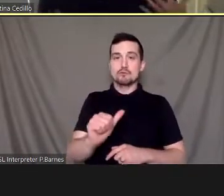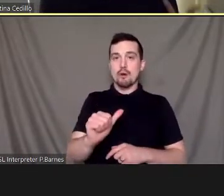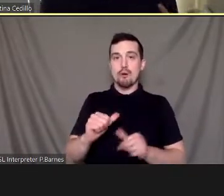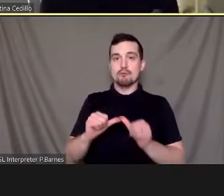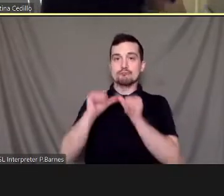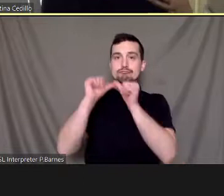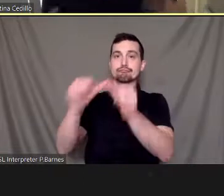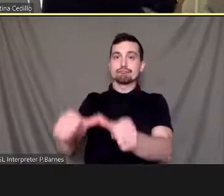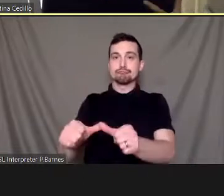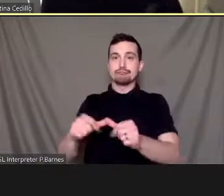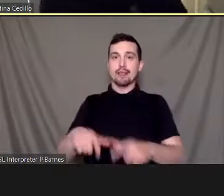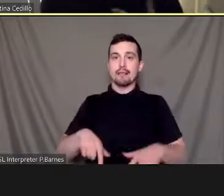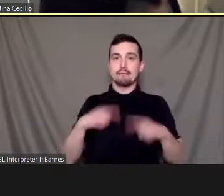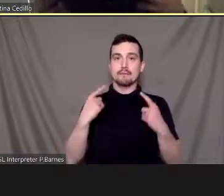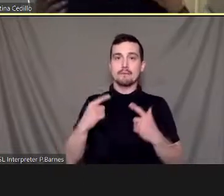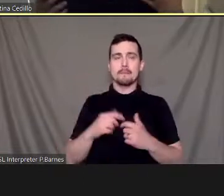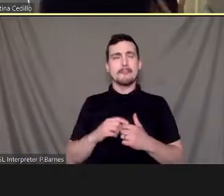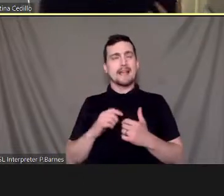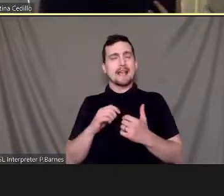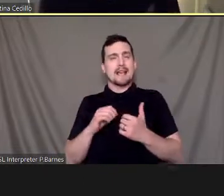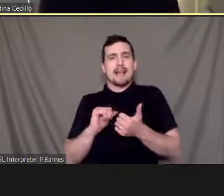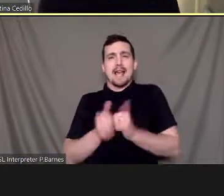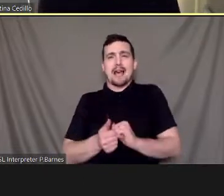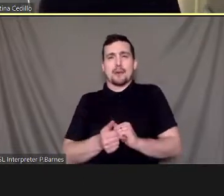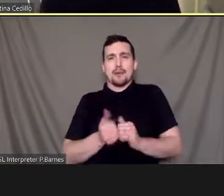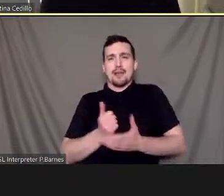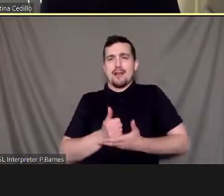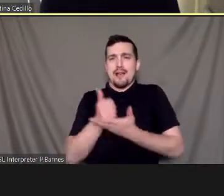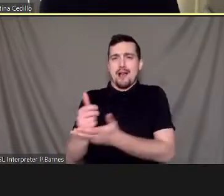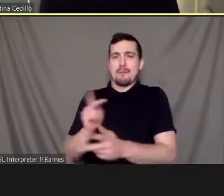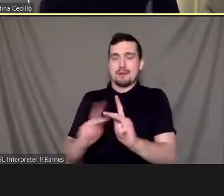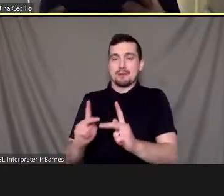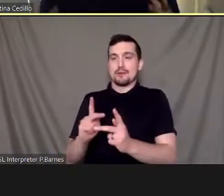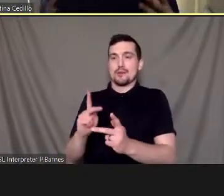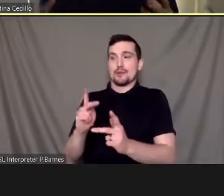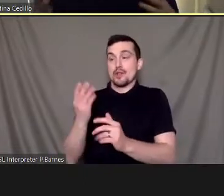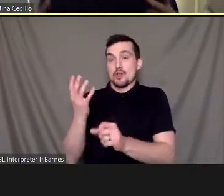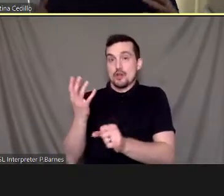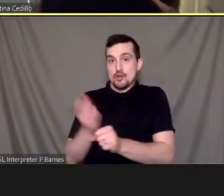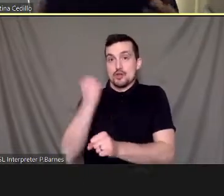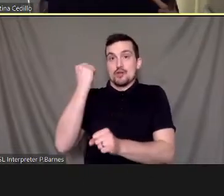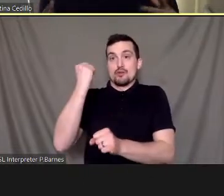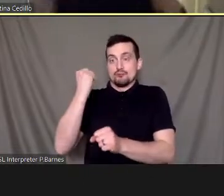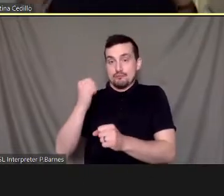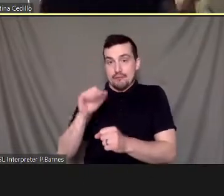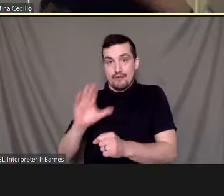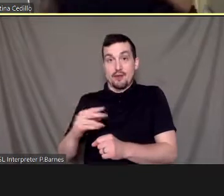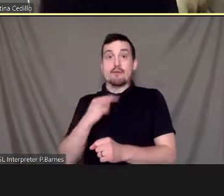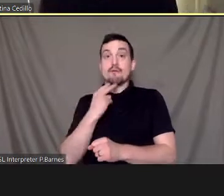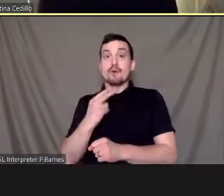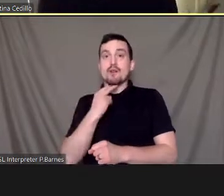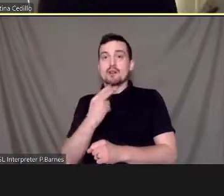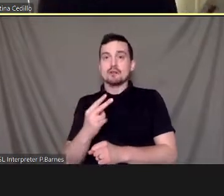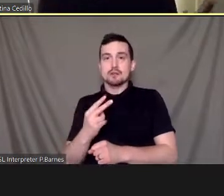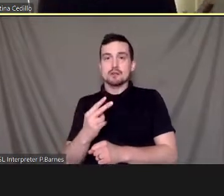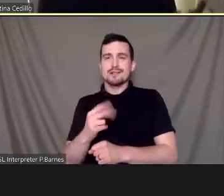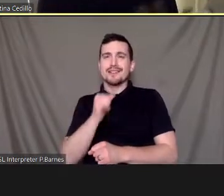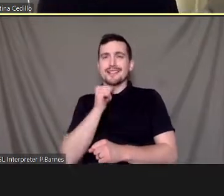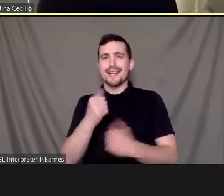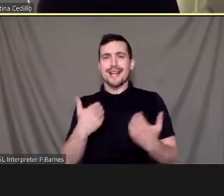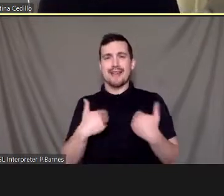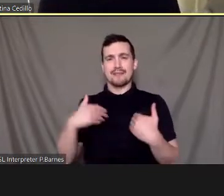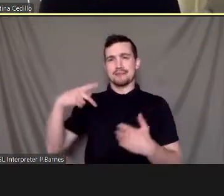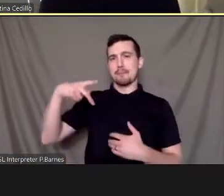help people harness the voice that they do have, rather than imposing these paternalistic savory behaviors,